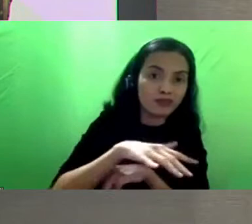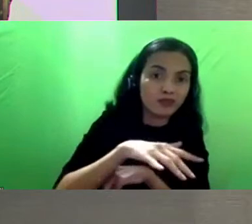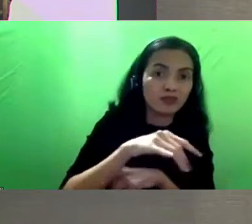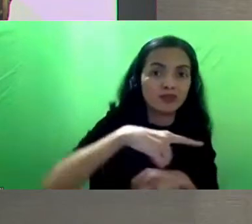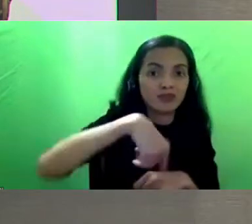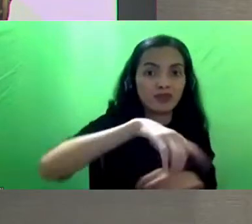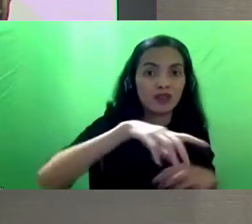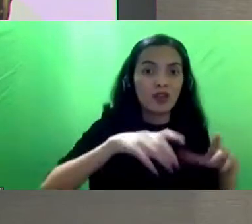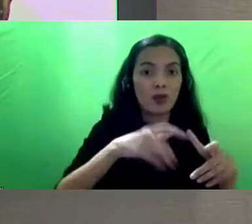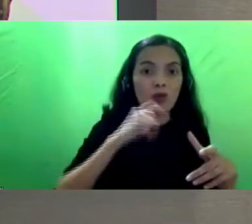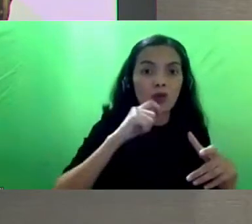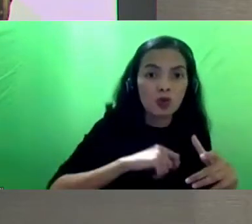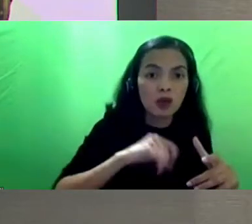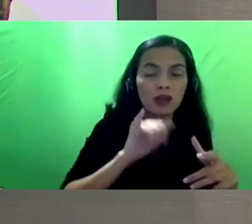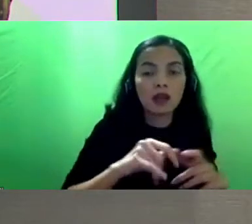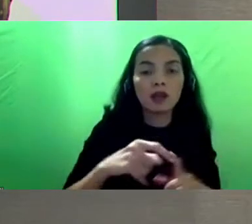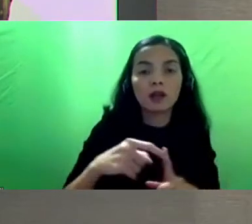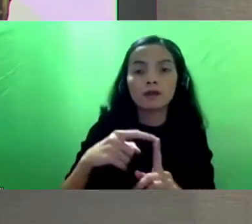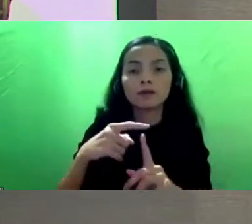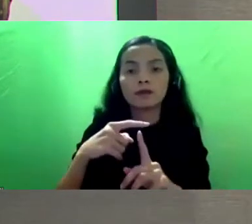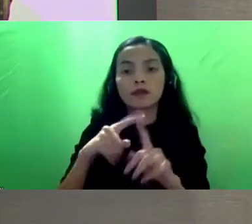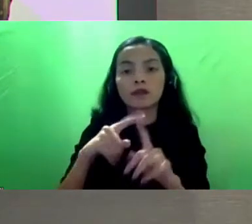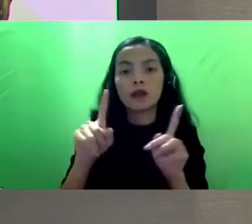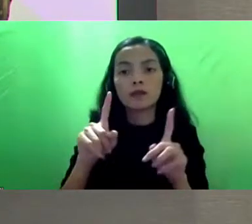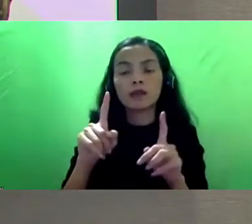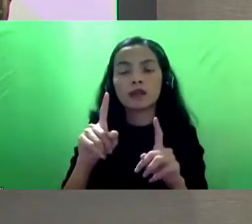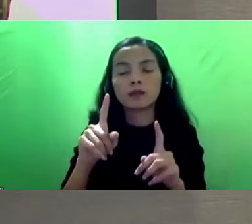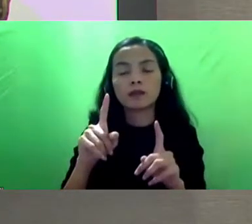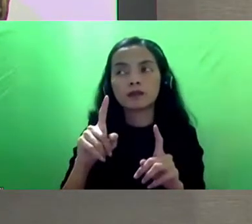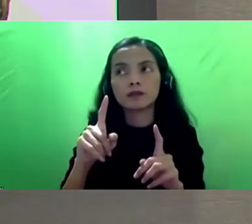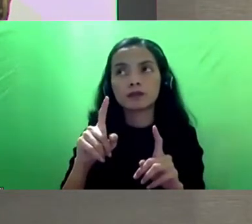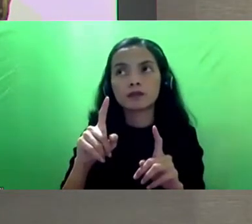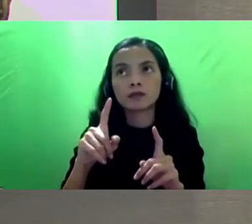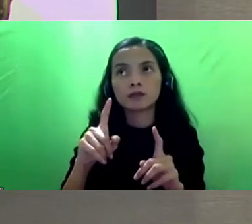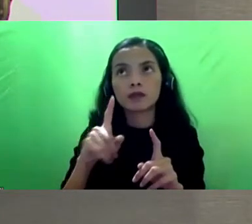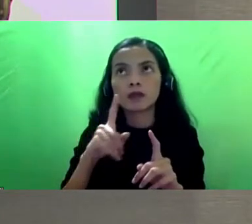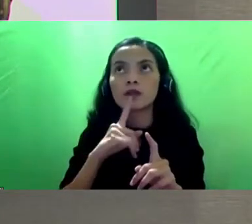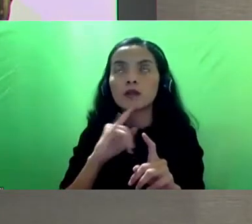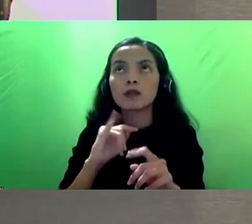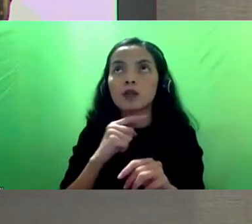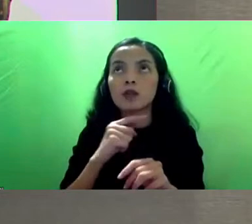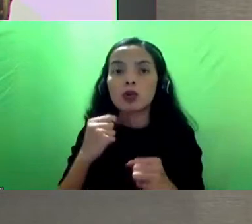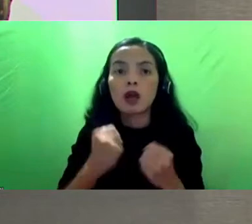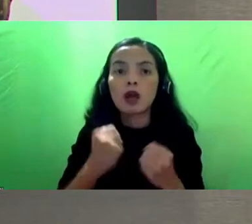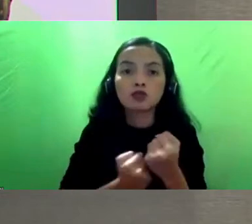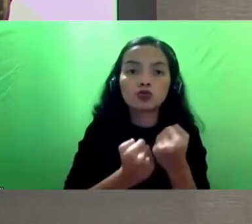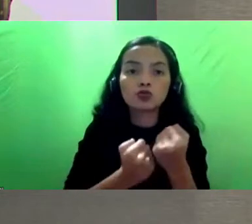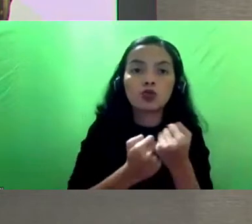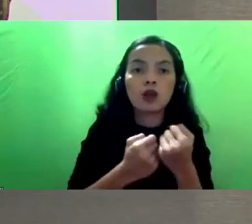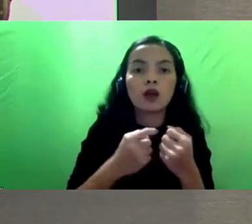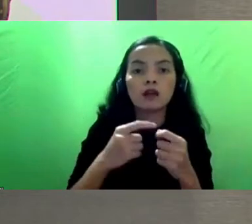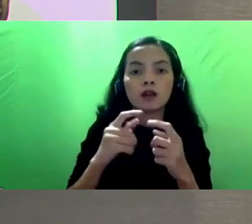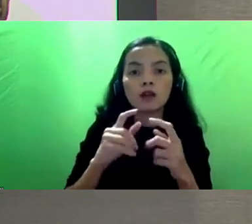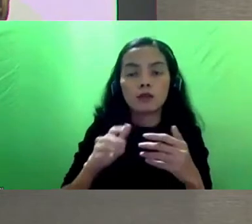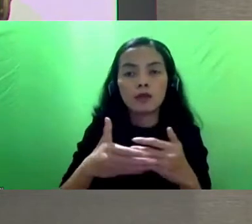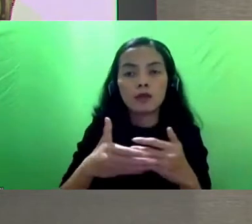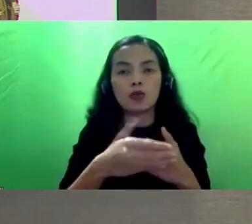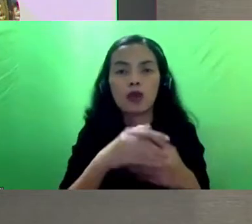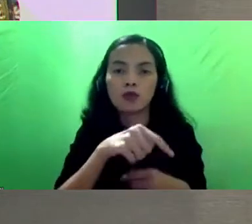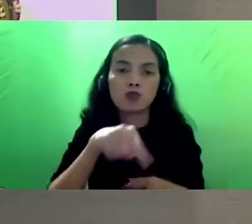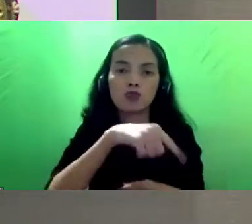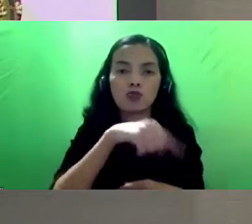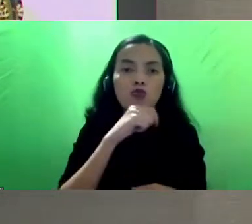I think lack of the support, lack of protection for this elderly group,